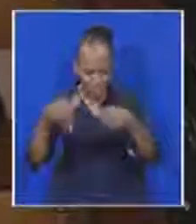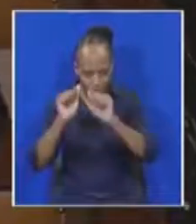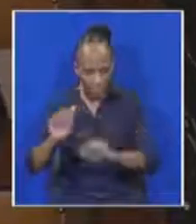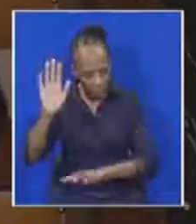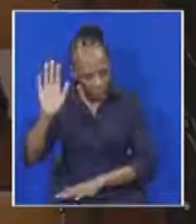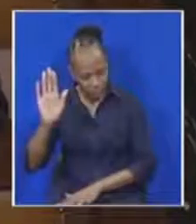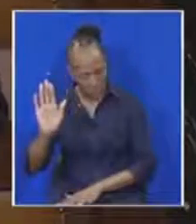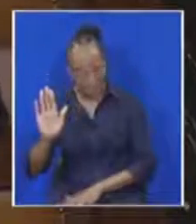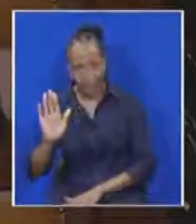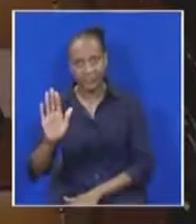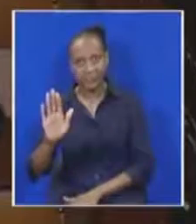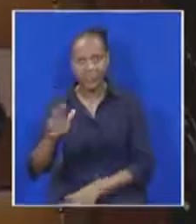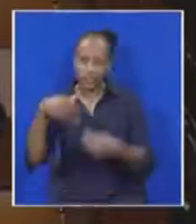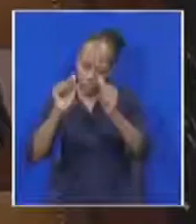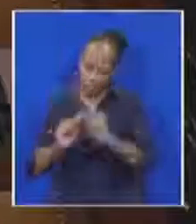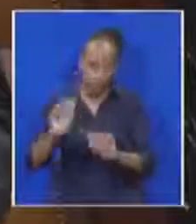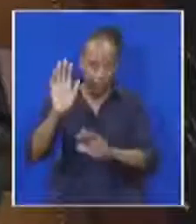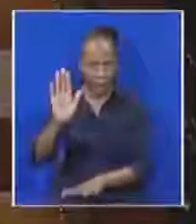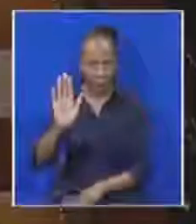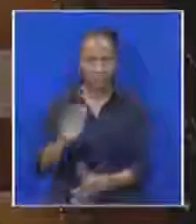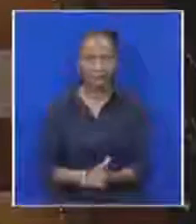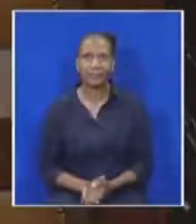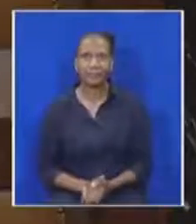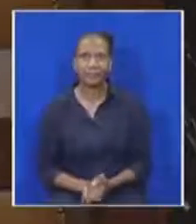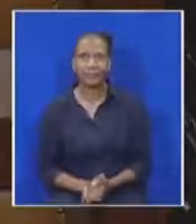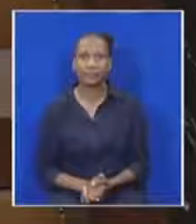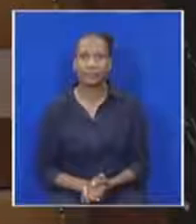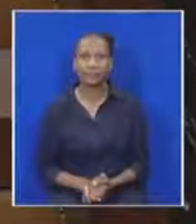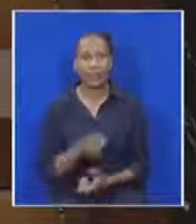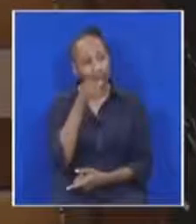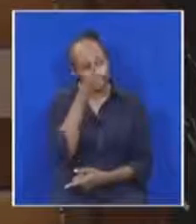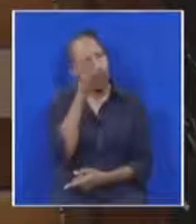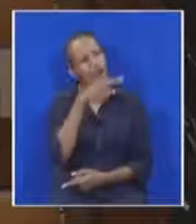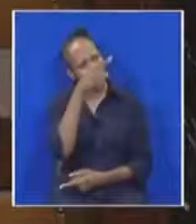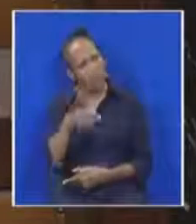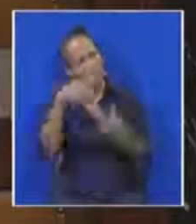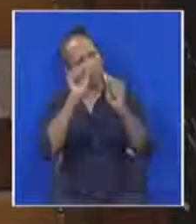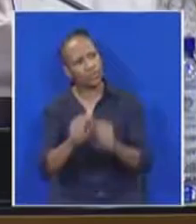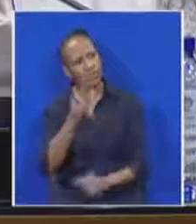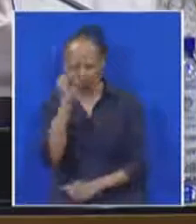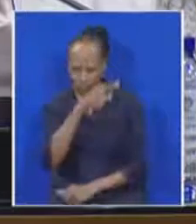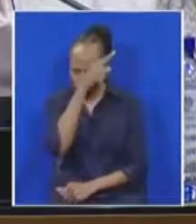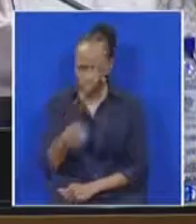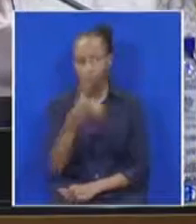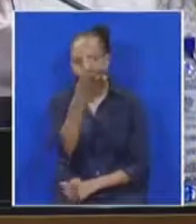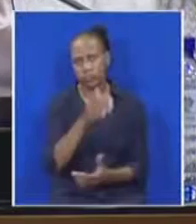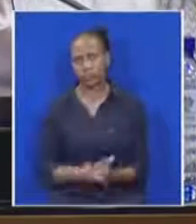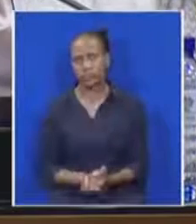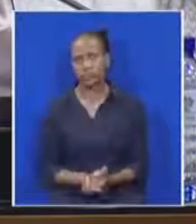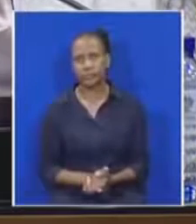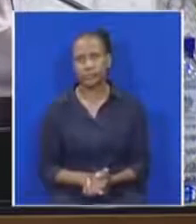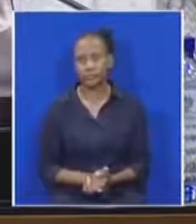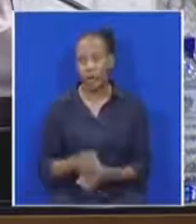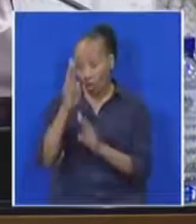Chairperson. You have... Chairperson, take your seat or leave this you house. You are wrong. You are wrong. Honorable Madisha, please leave the